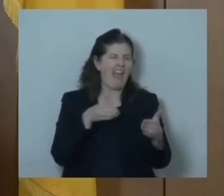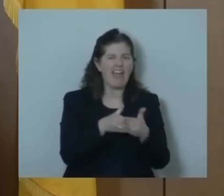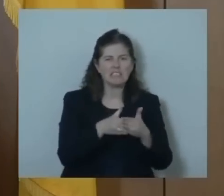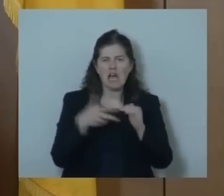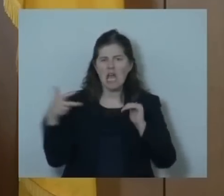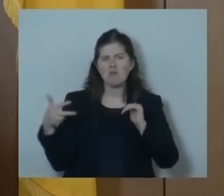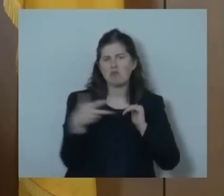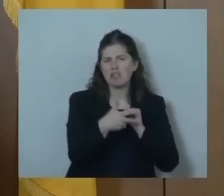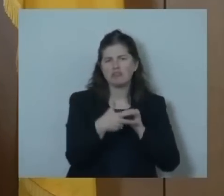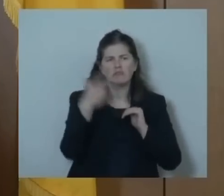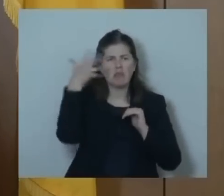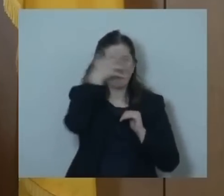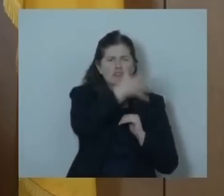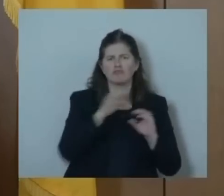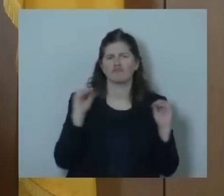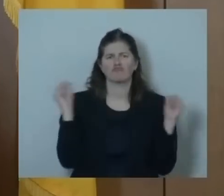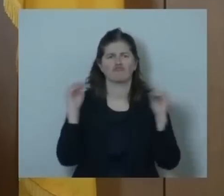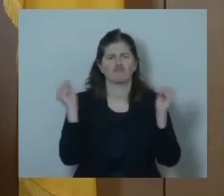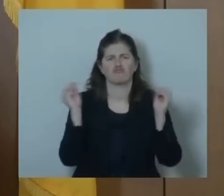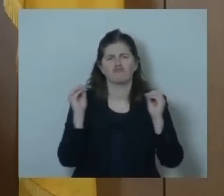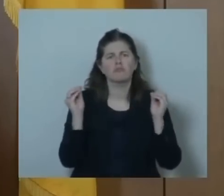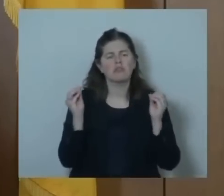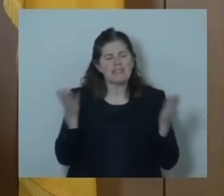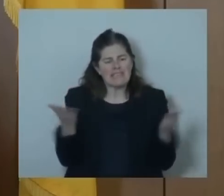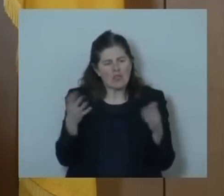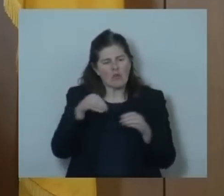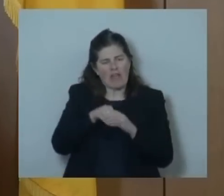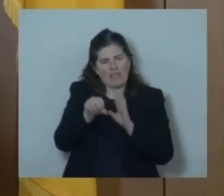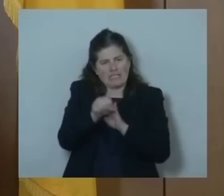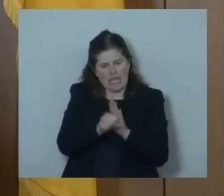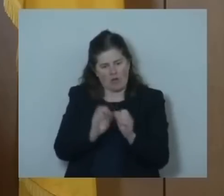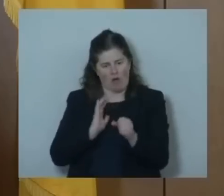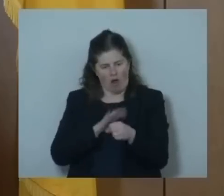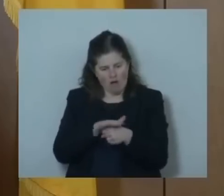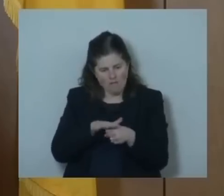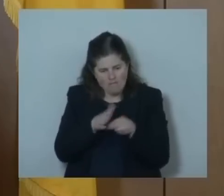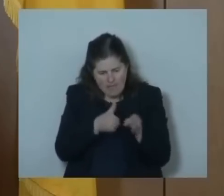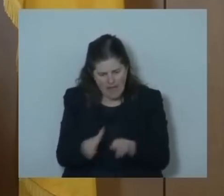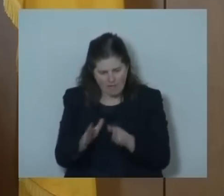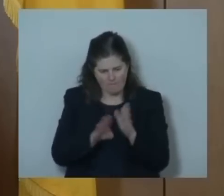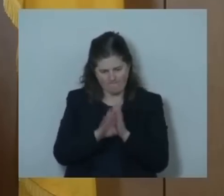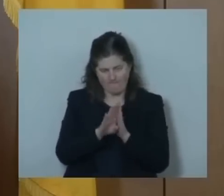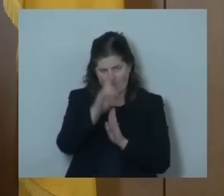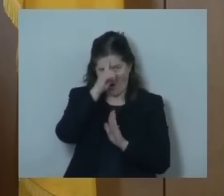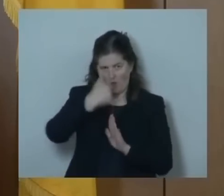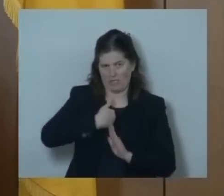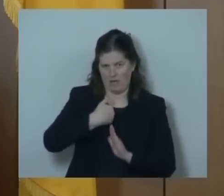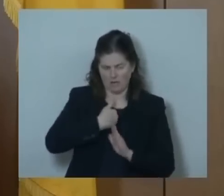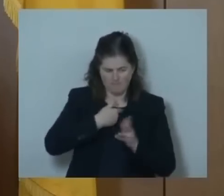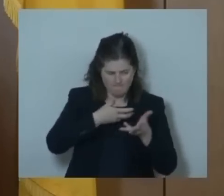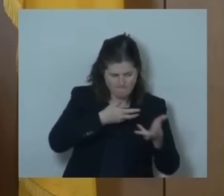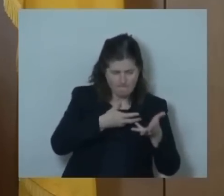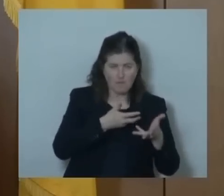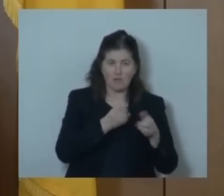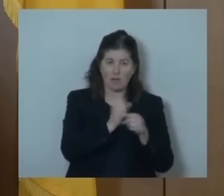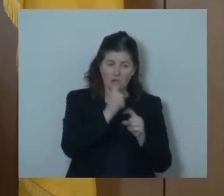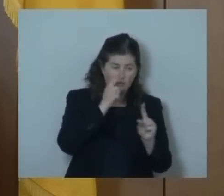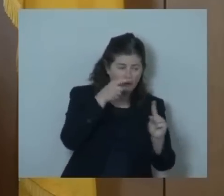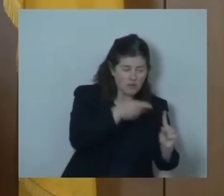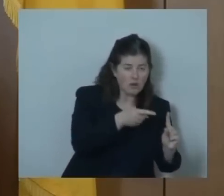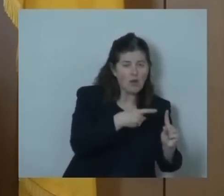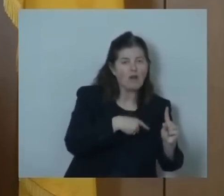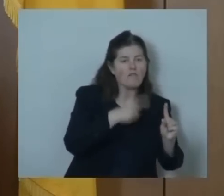non-anti-immigration effort inside the state in education in particular, but we should also make sure that we're doing that in